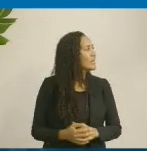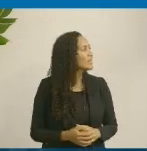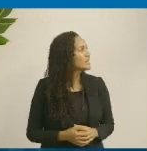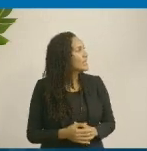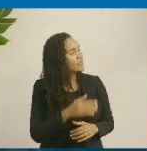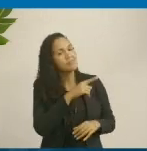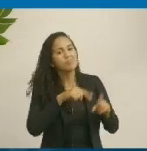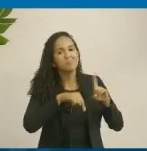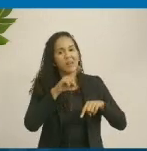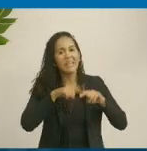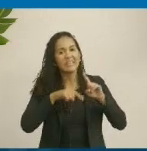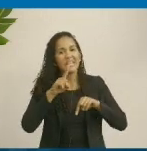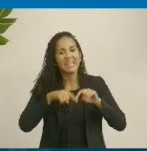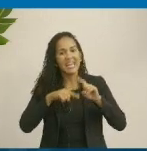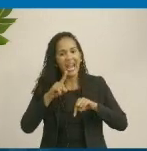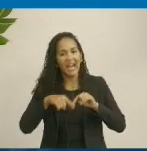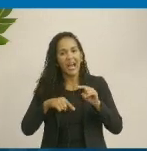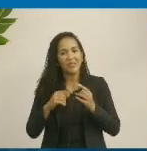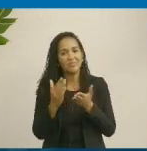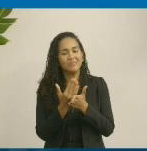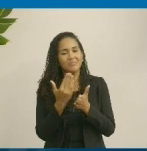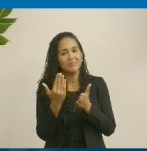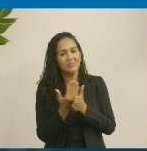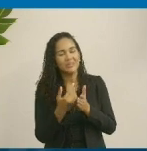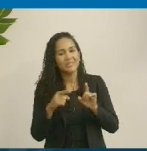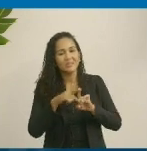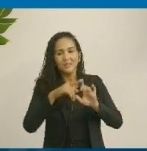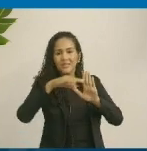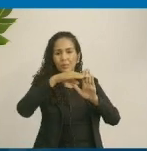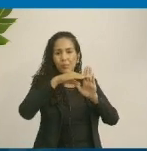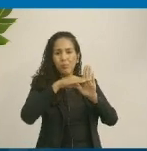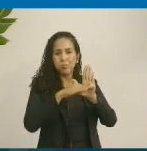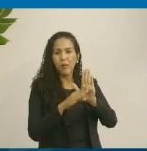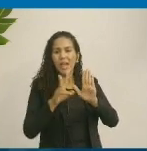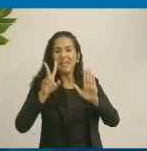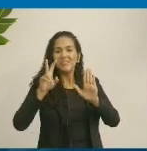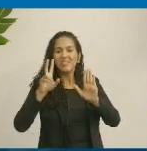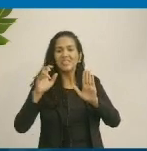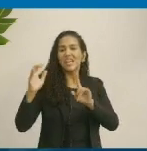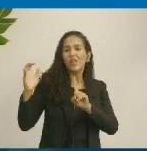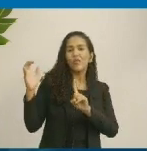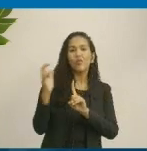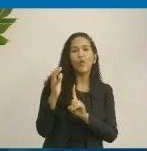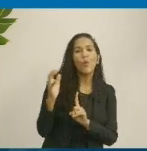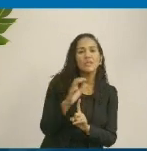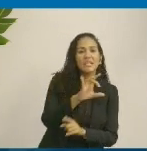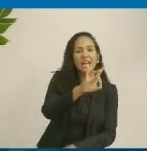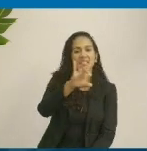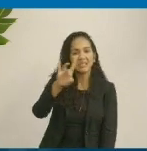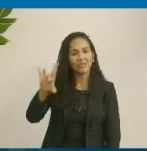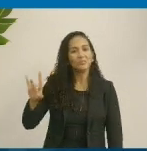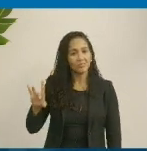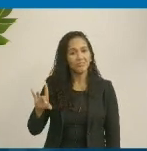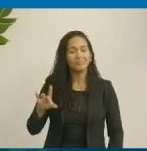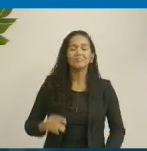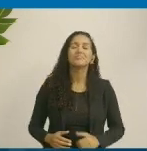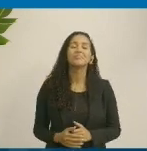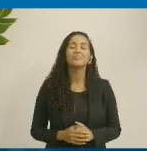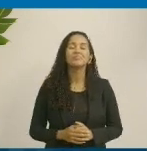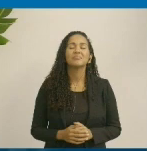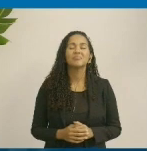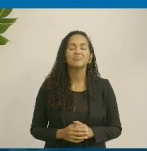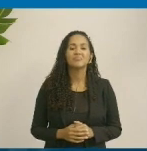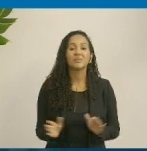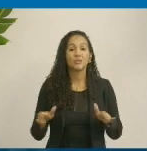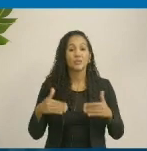it focuses on the topics that impacts each and every one of us. So when you think about, we spoke